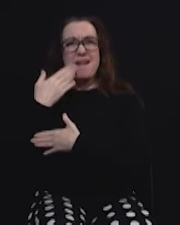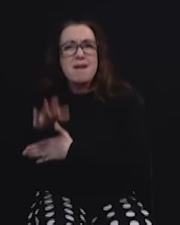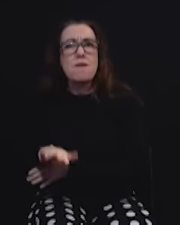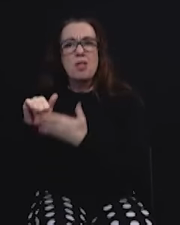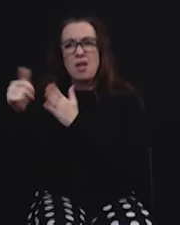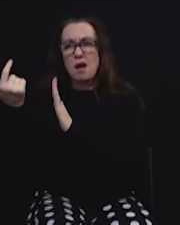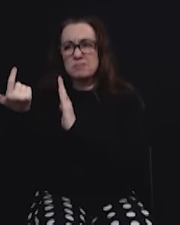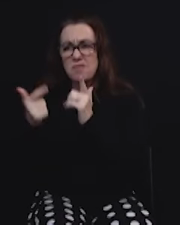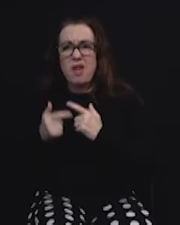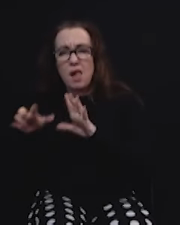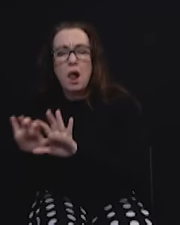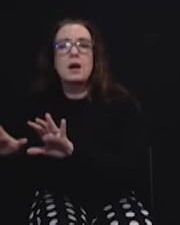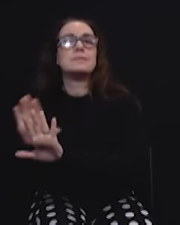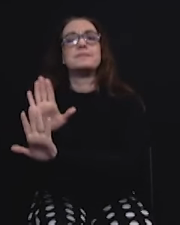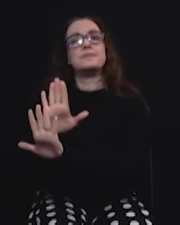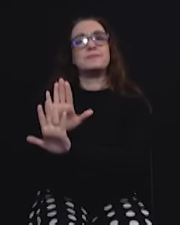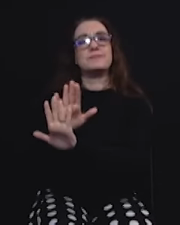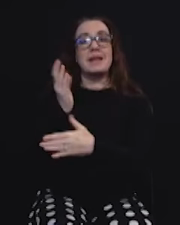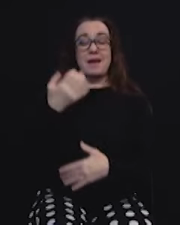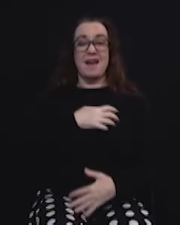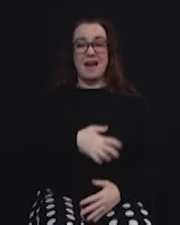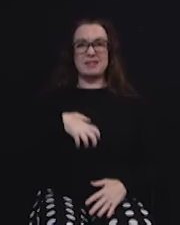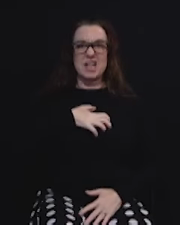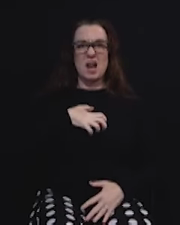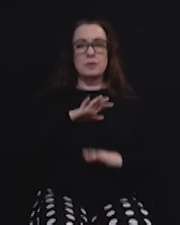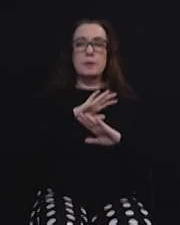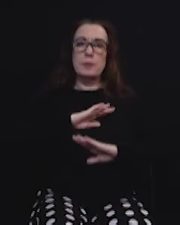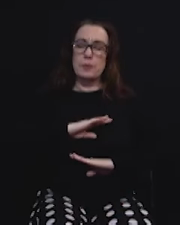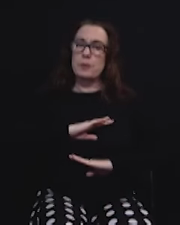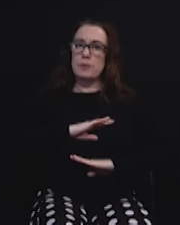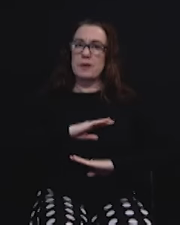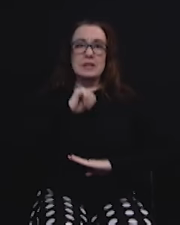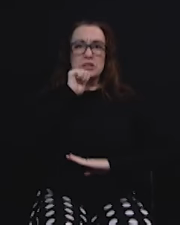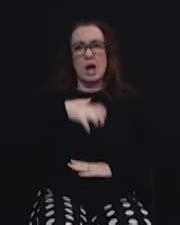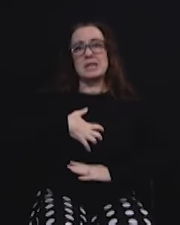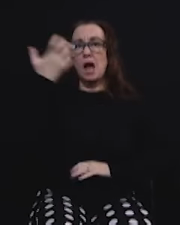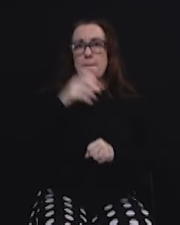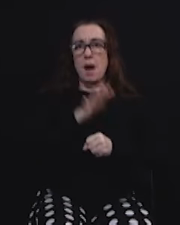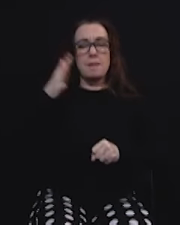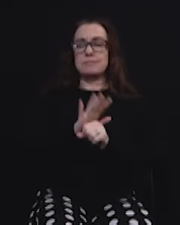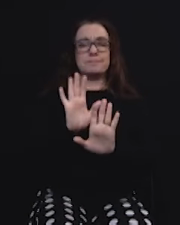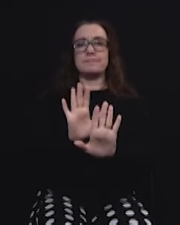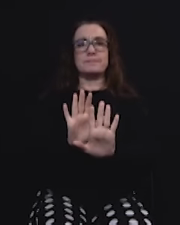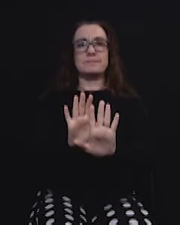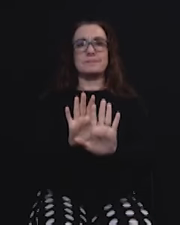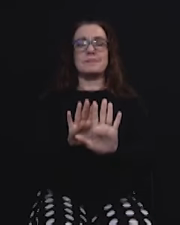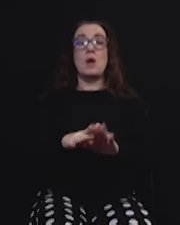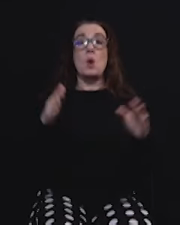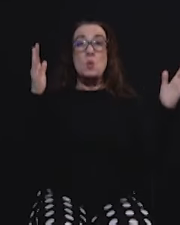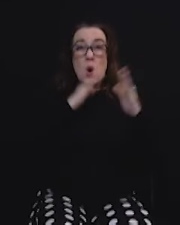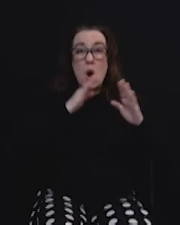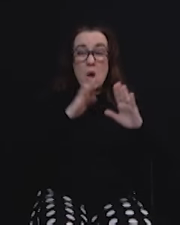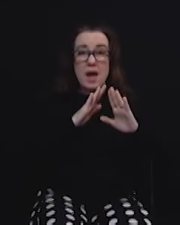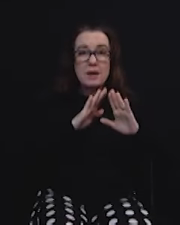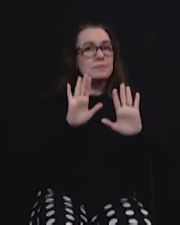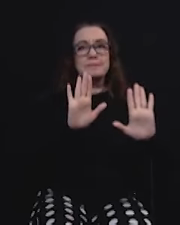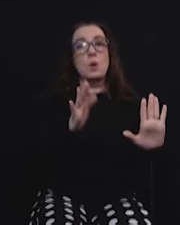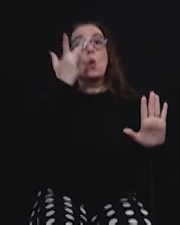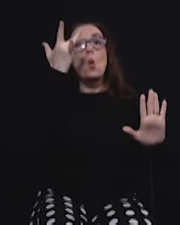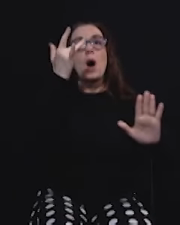devices. Refrain from anger and forsake wrath. Do not fret, it leads only to